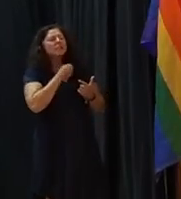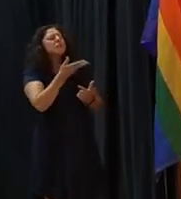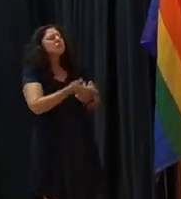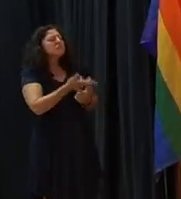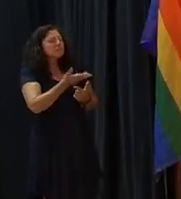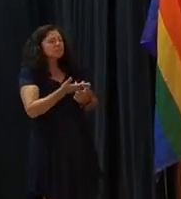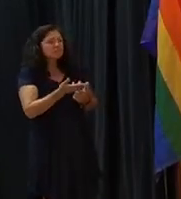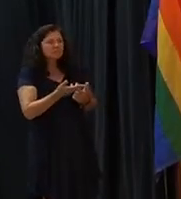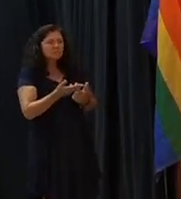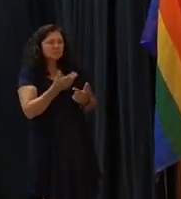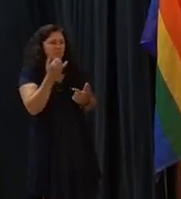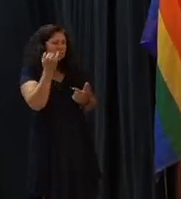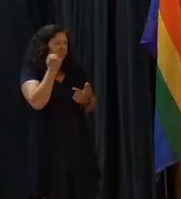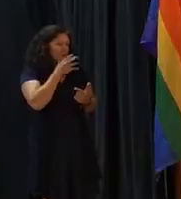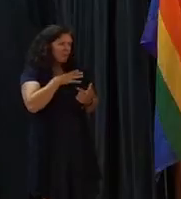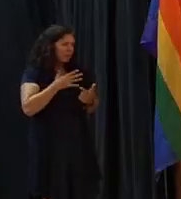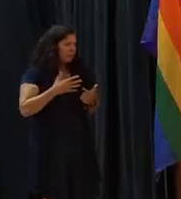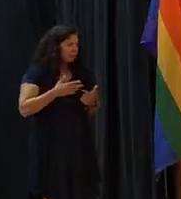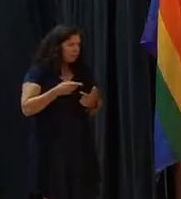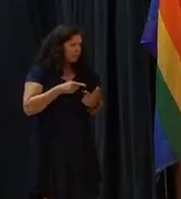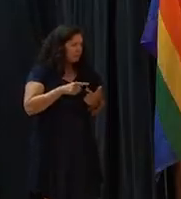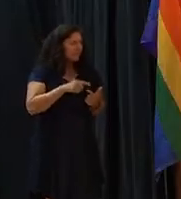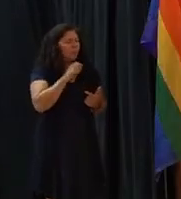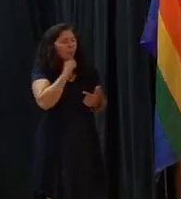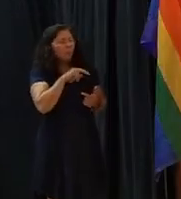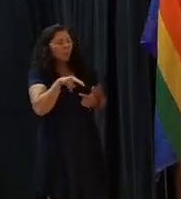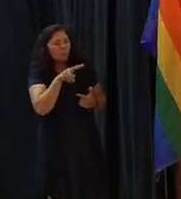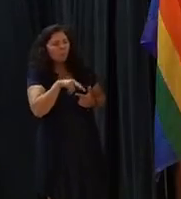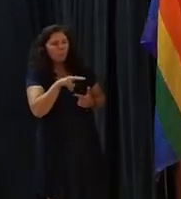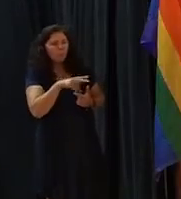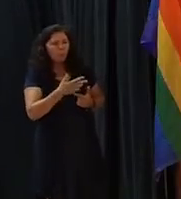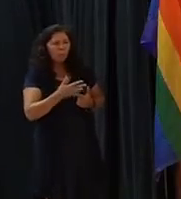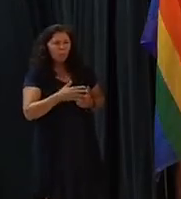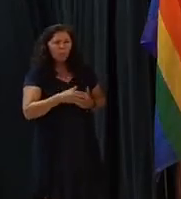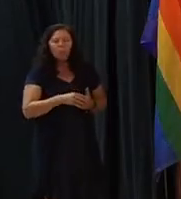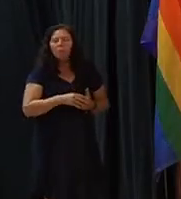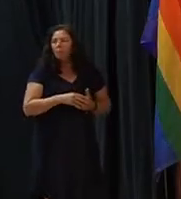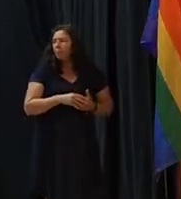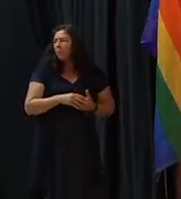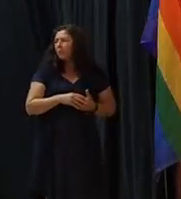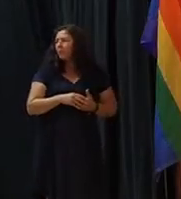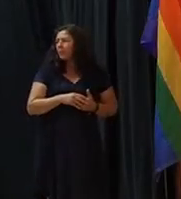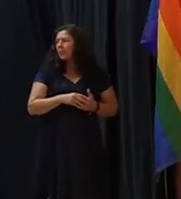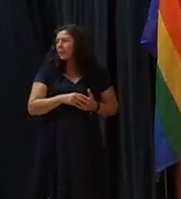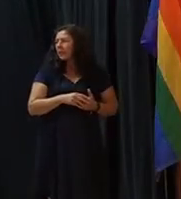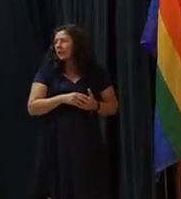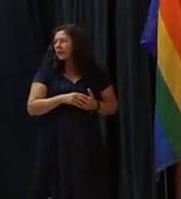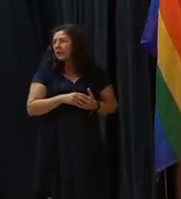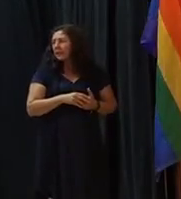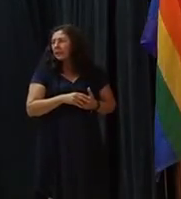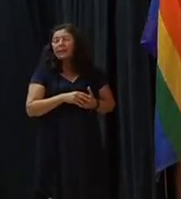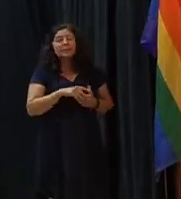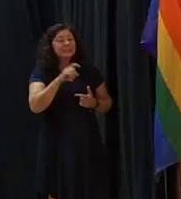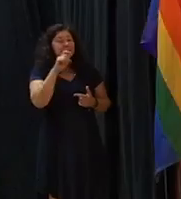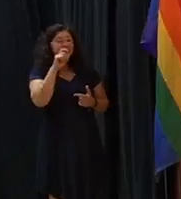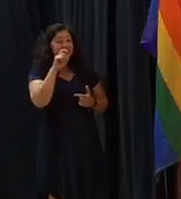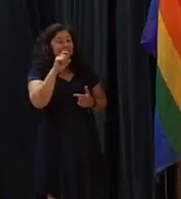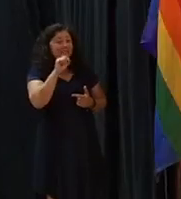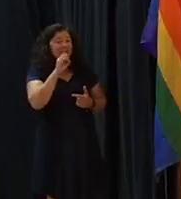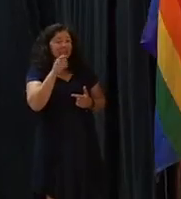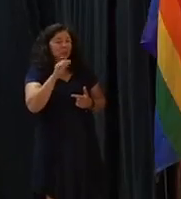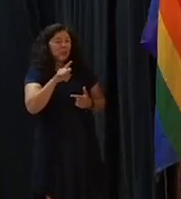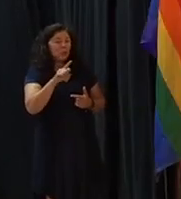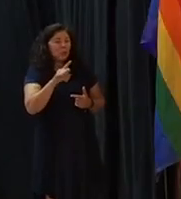are you? Okay, you're a woman. How old are you? The third one, sexual orientation. So you